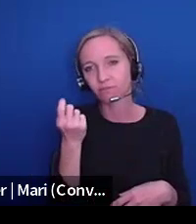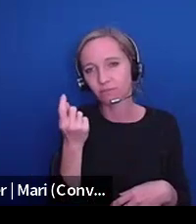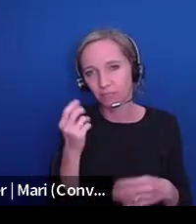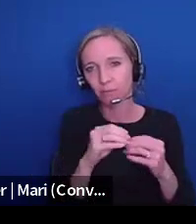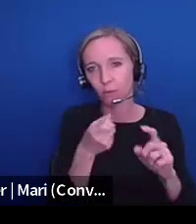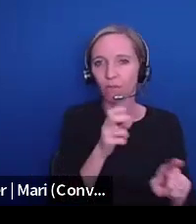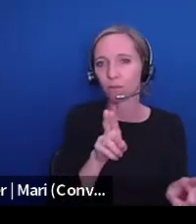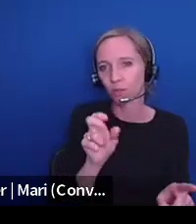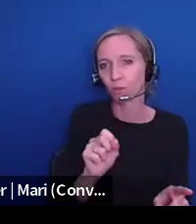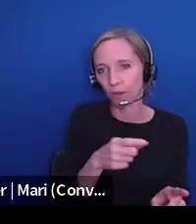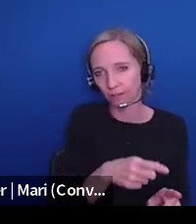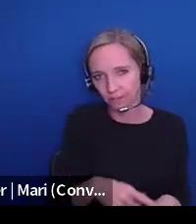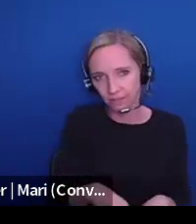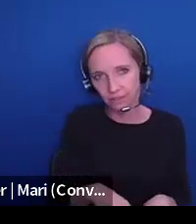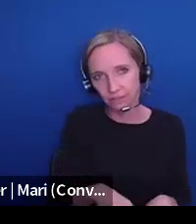from the US.